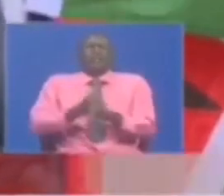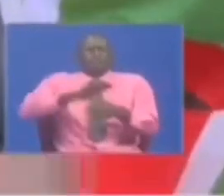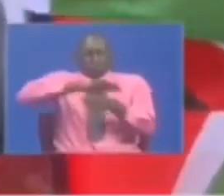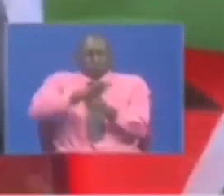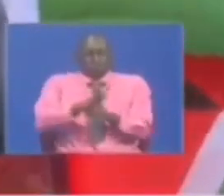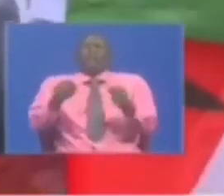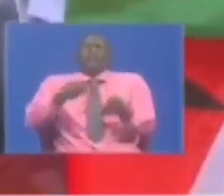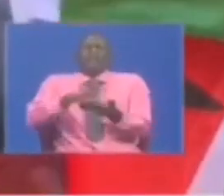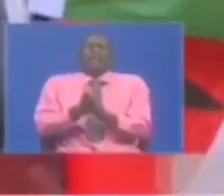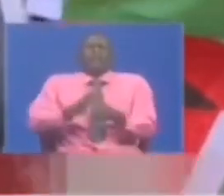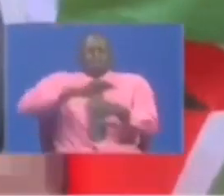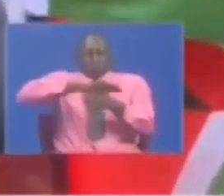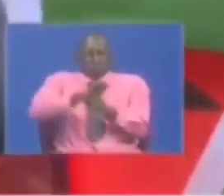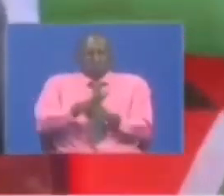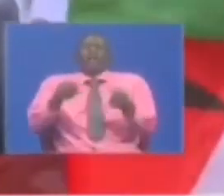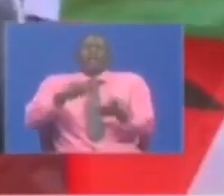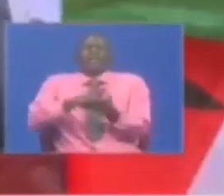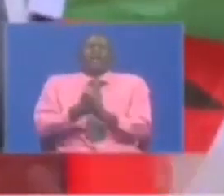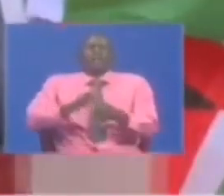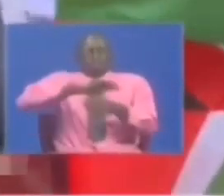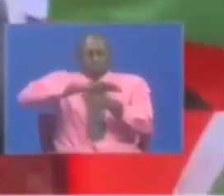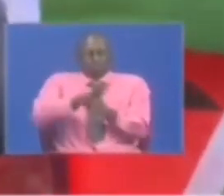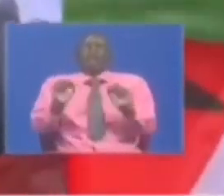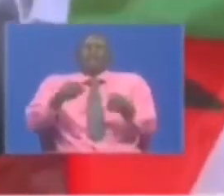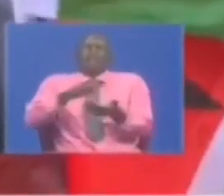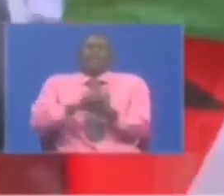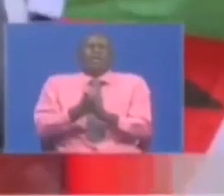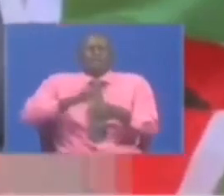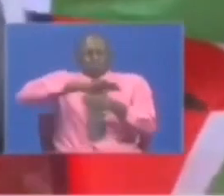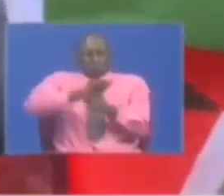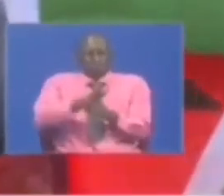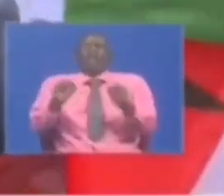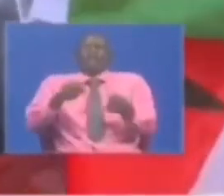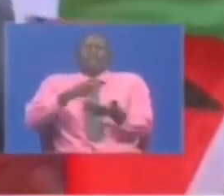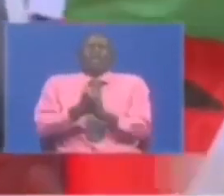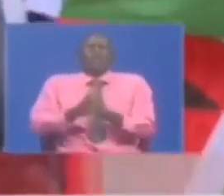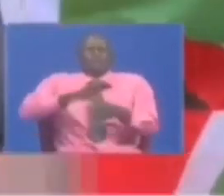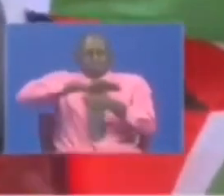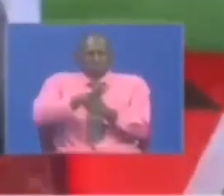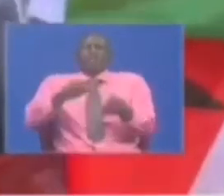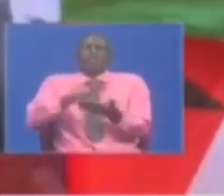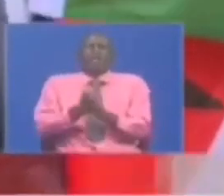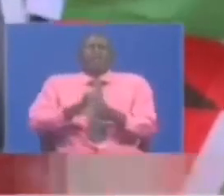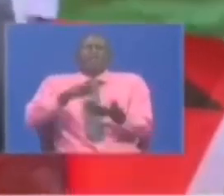You can get it. I can get it. You can get it. I can get it. You can get it. I can get it. You can get it. I can get it.